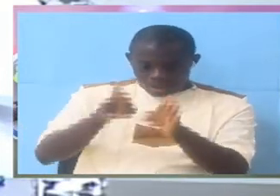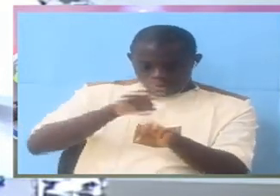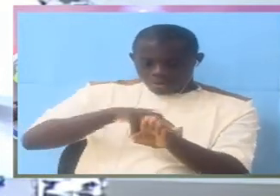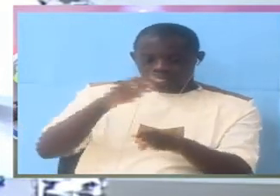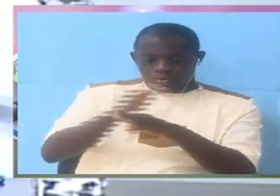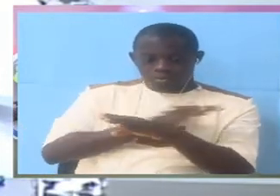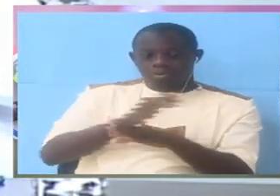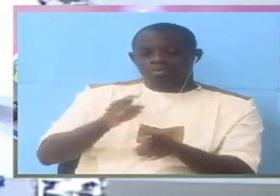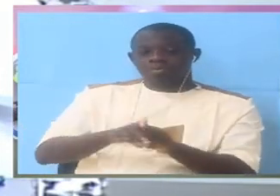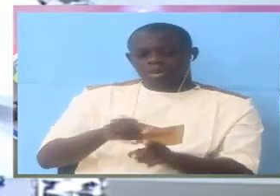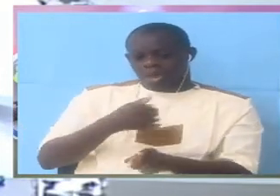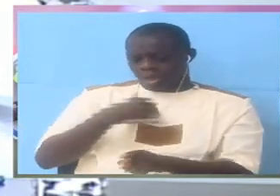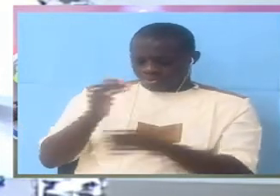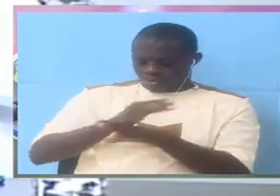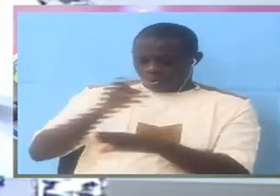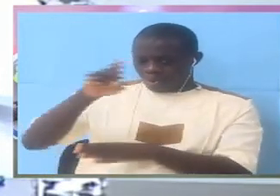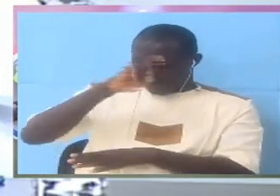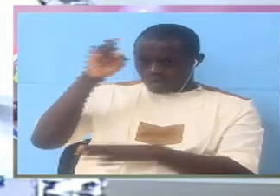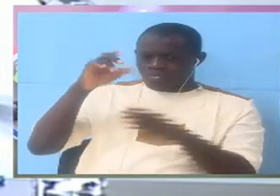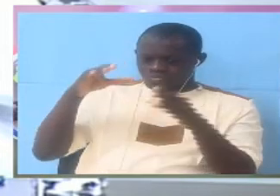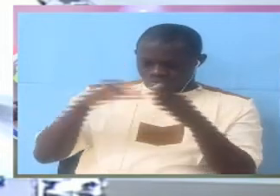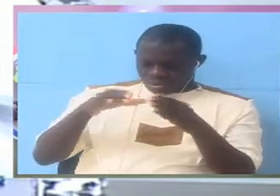he became a president. Yes,